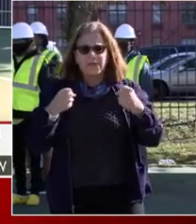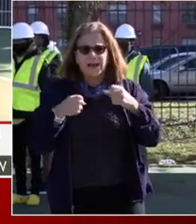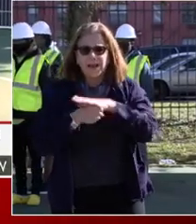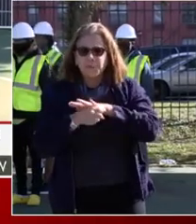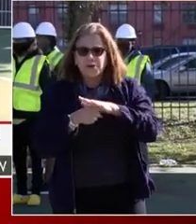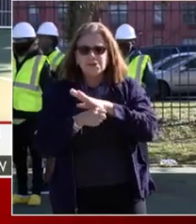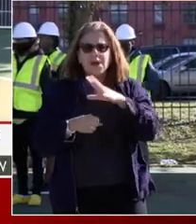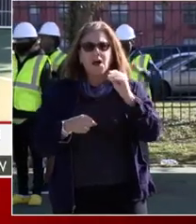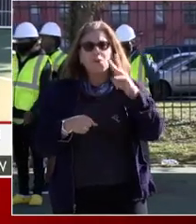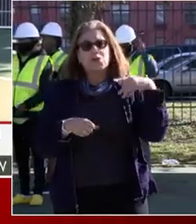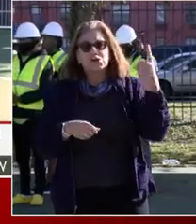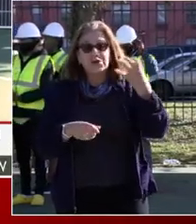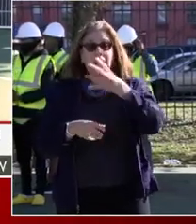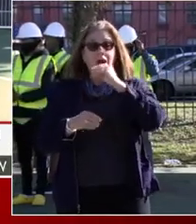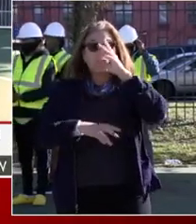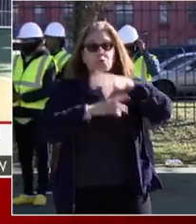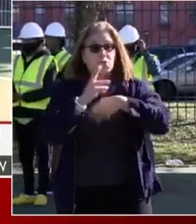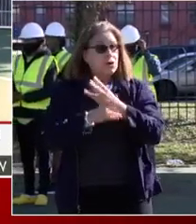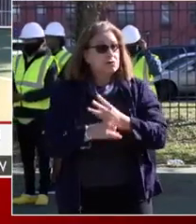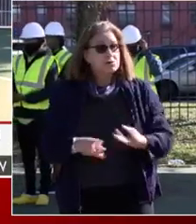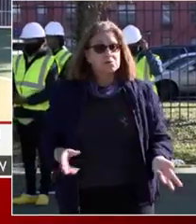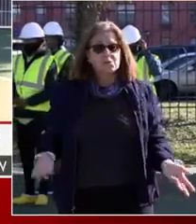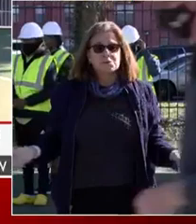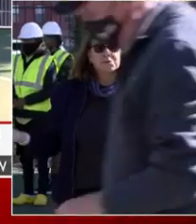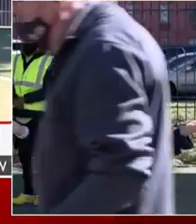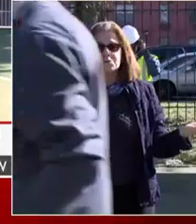Muchas gracias.